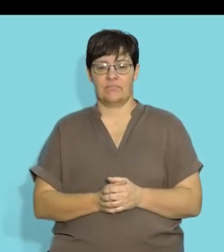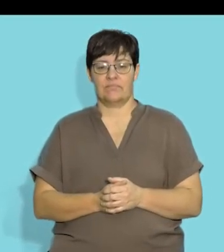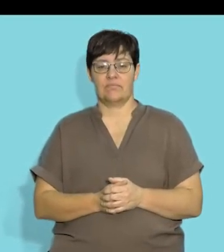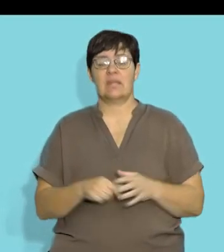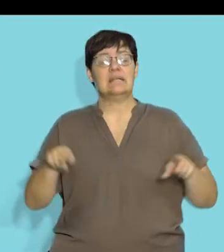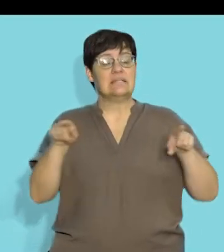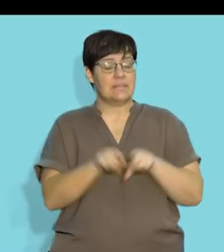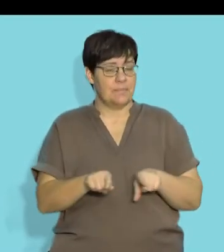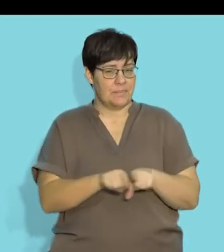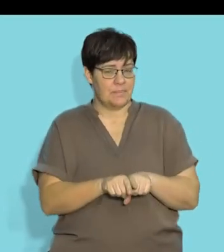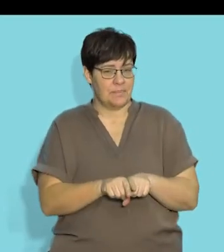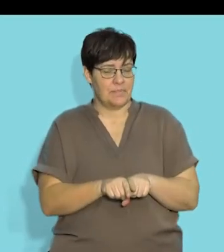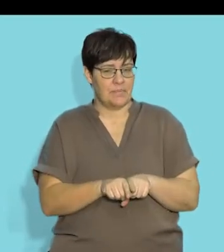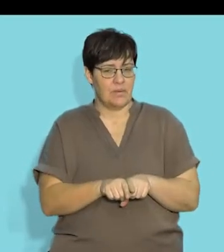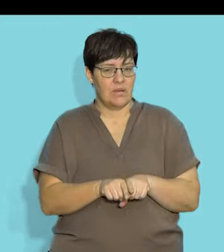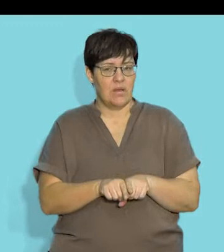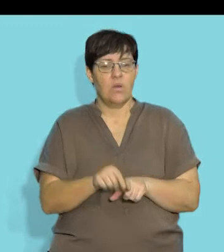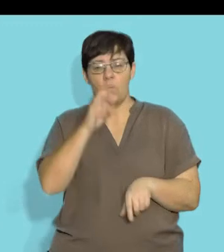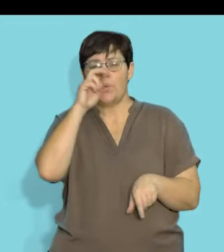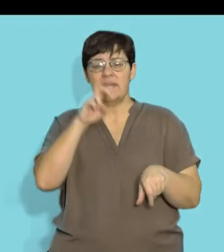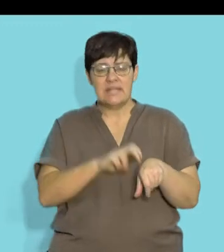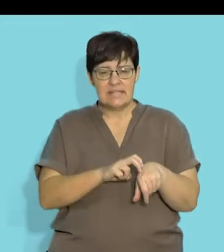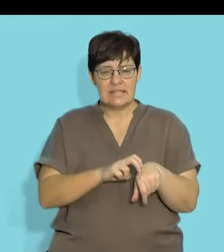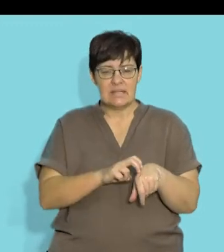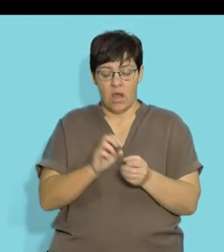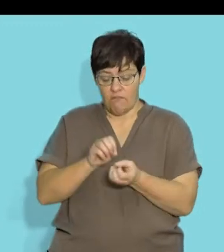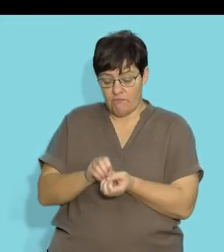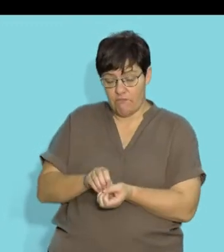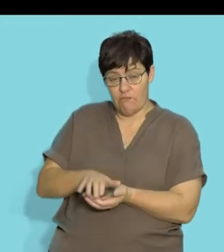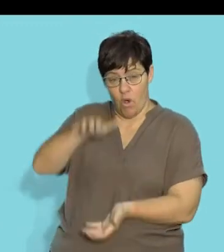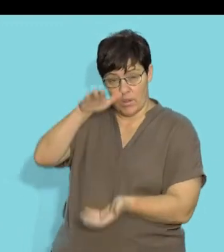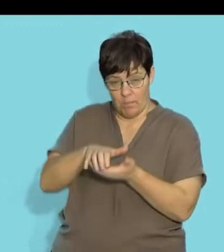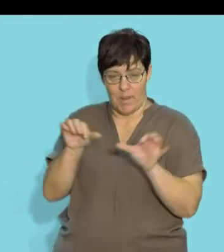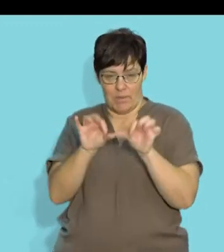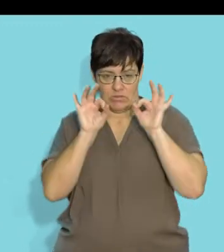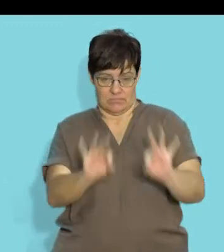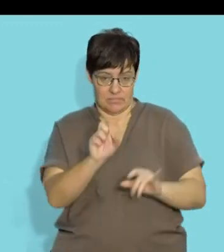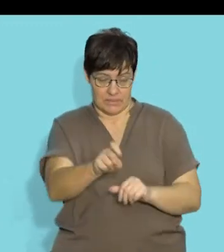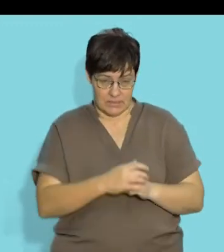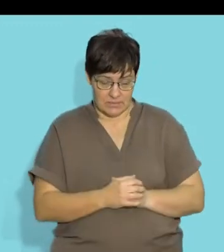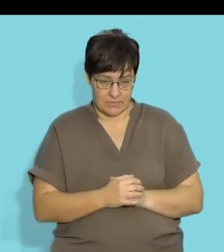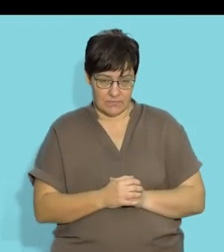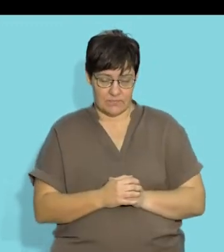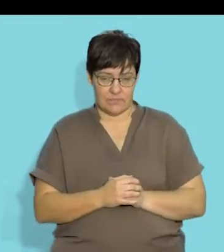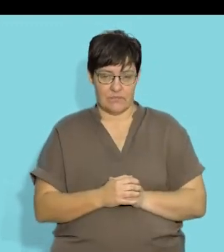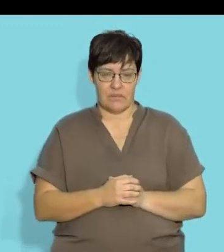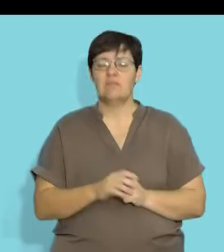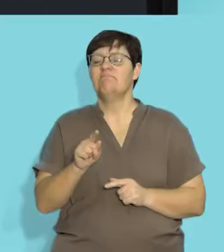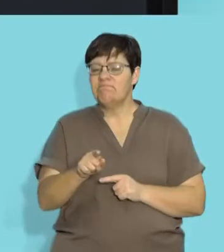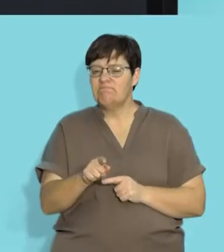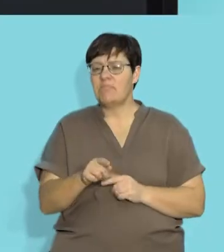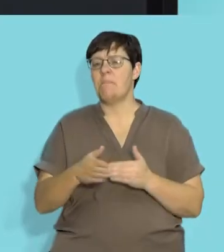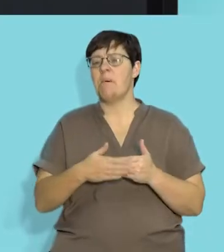Okay. Now we also need to measure out the exact volume, right? So this, I think this goes further